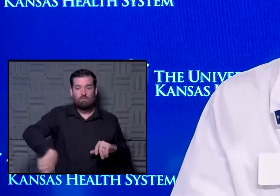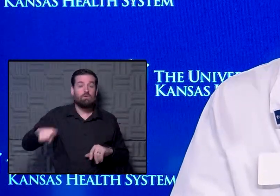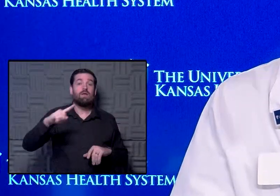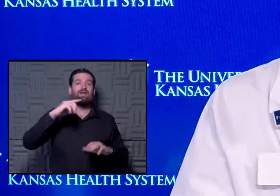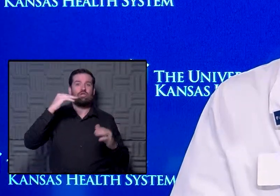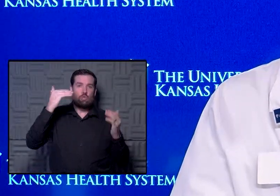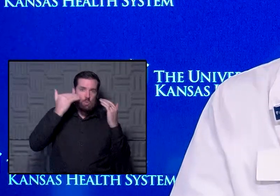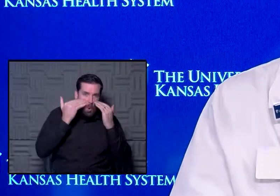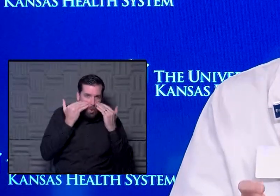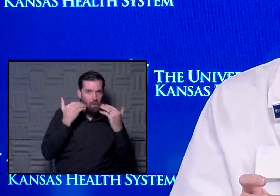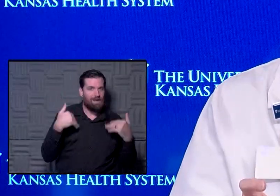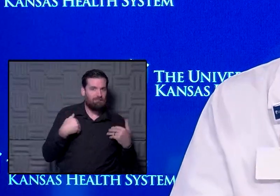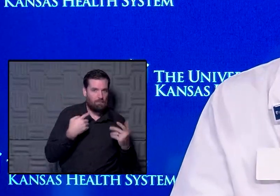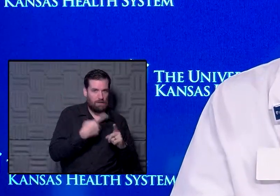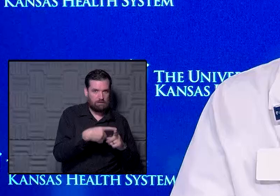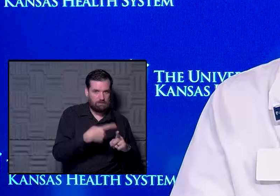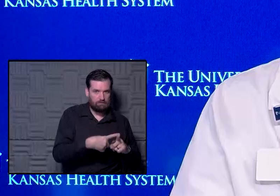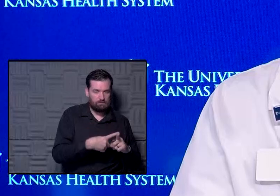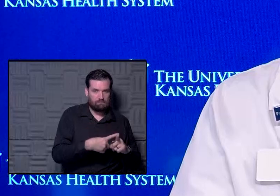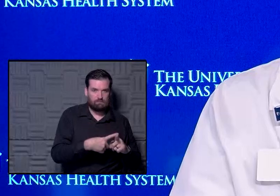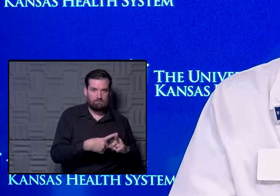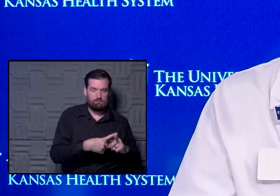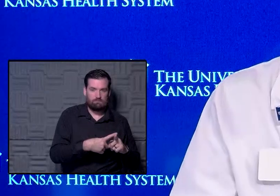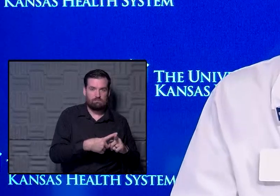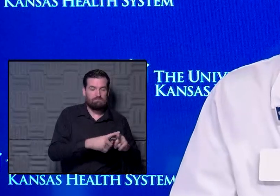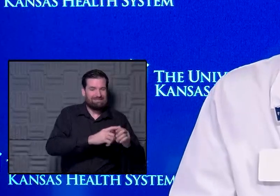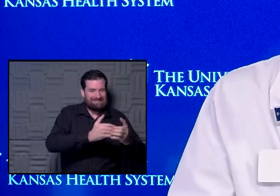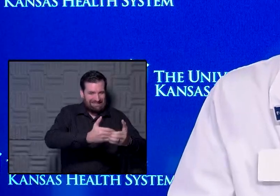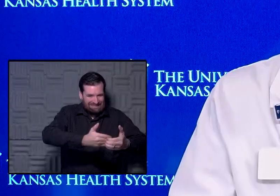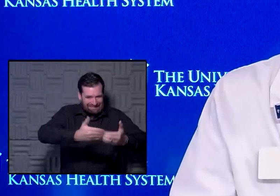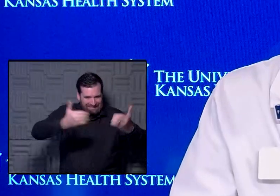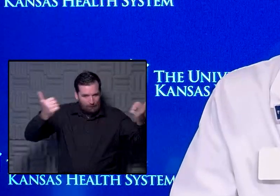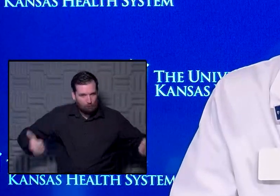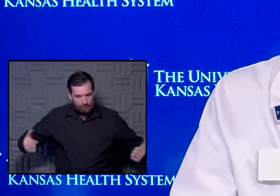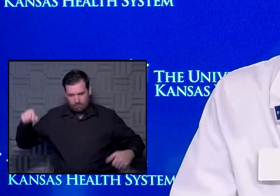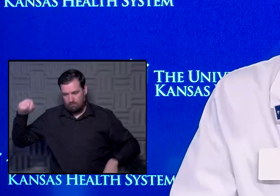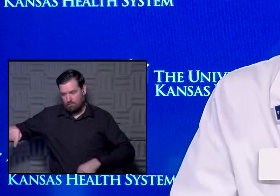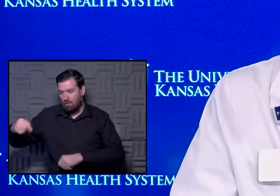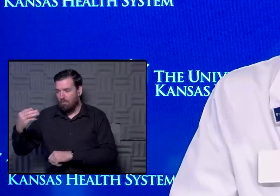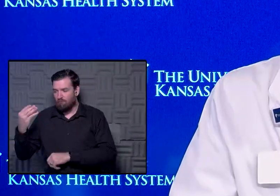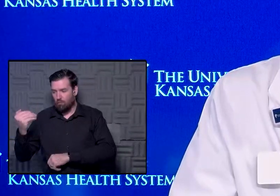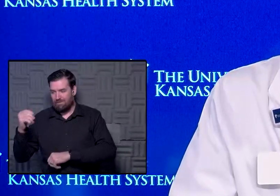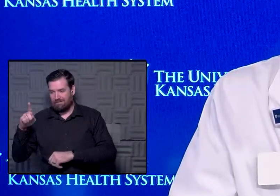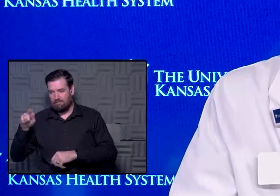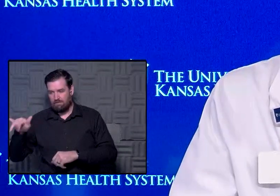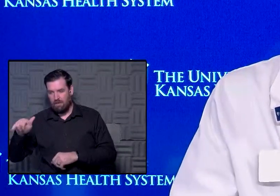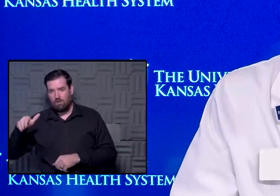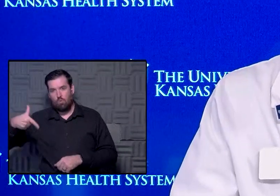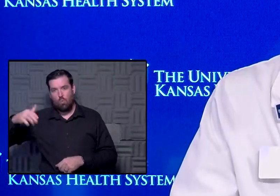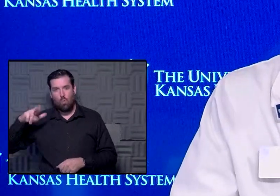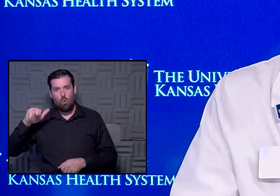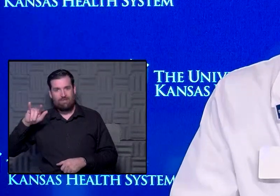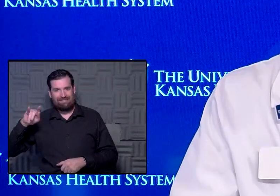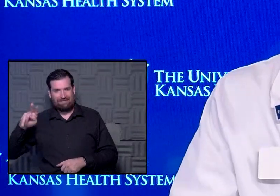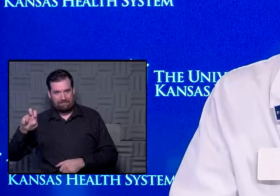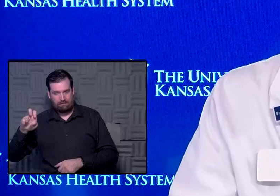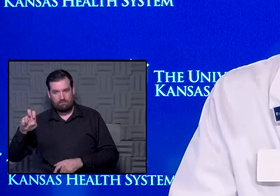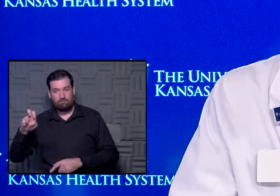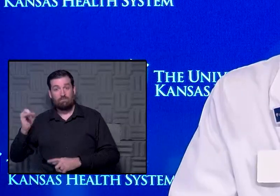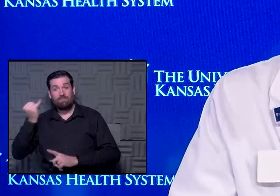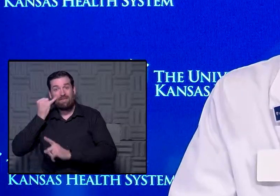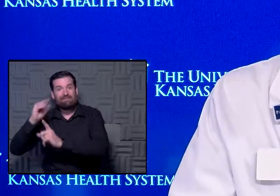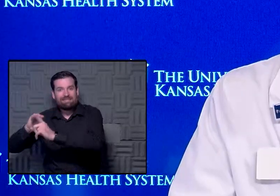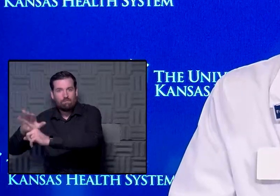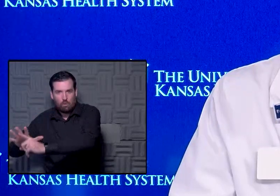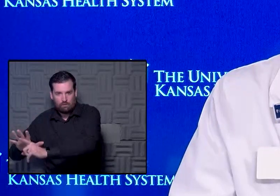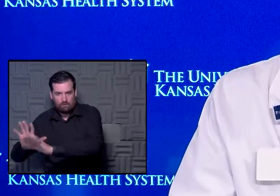known positives, which remains completely different than the 14-day quarantine period for those that have been